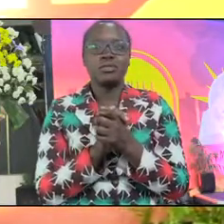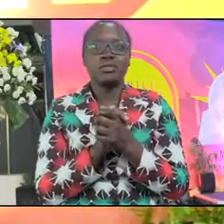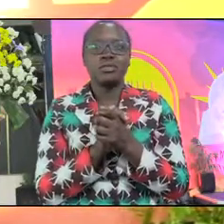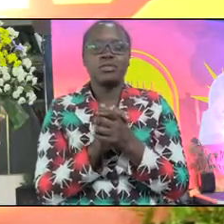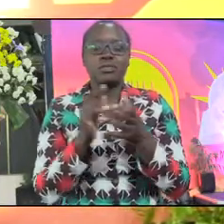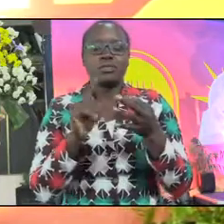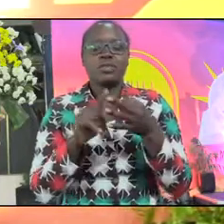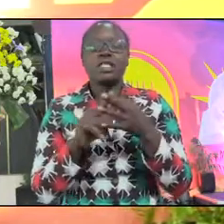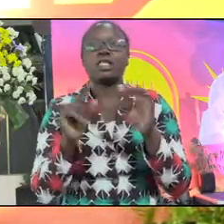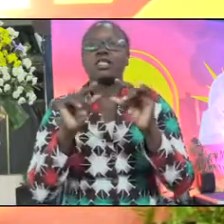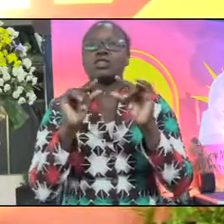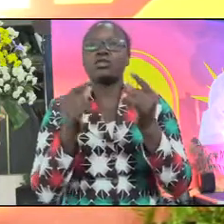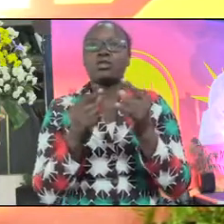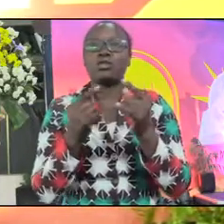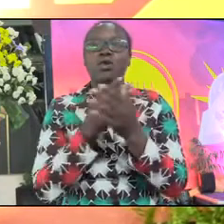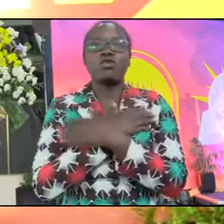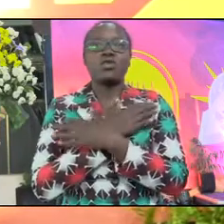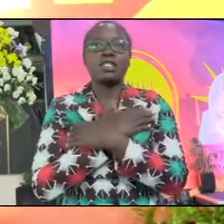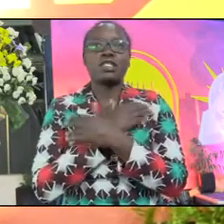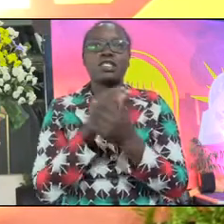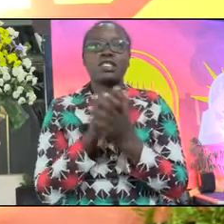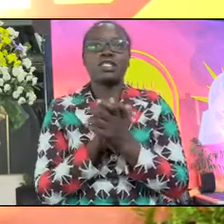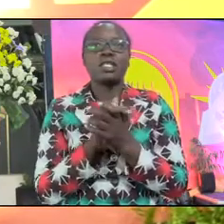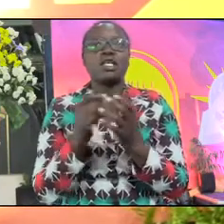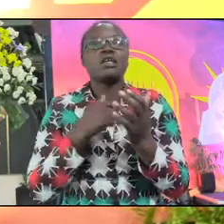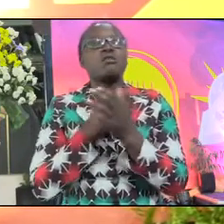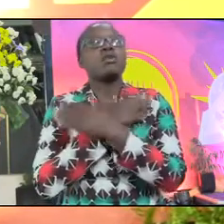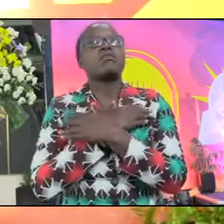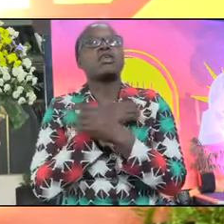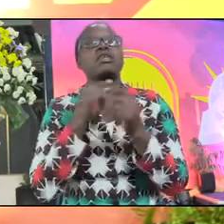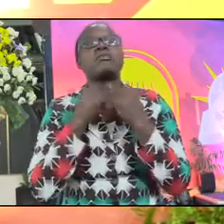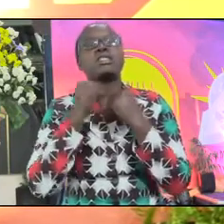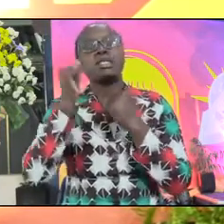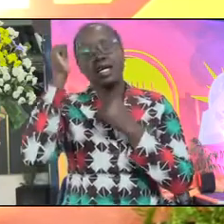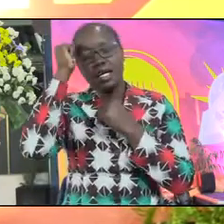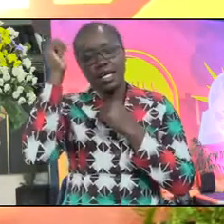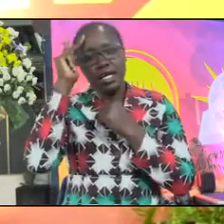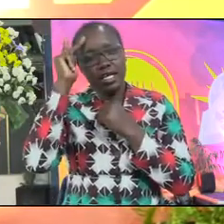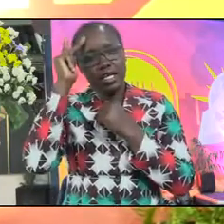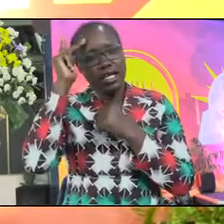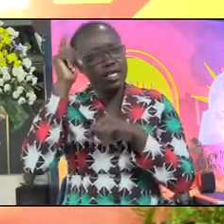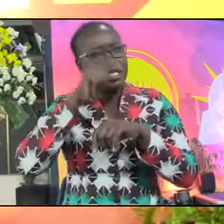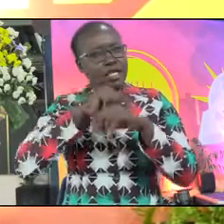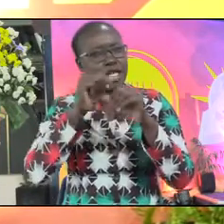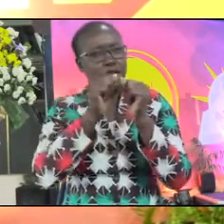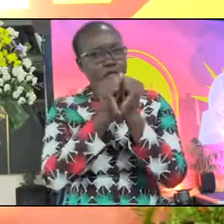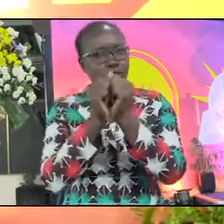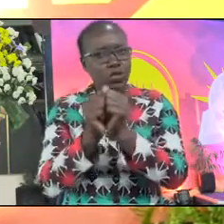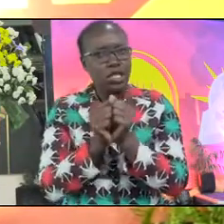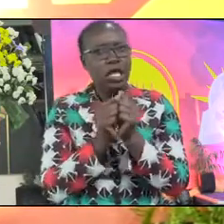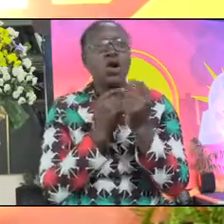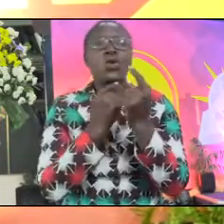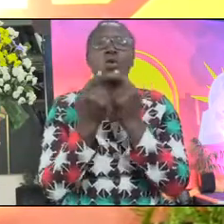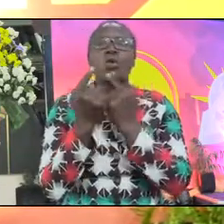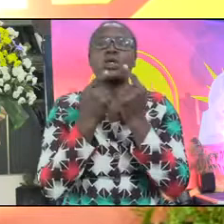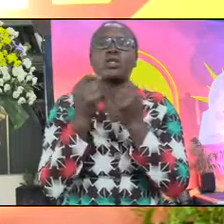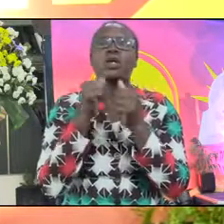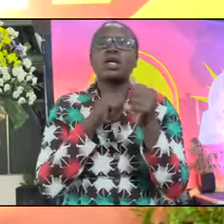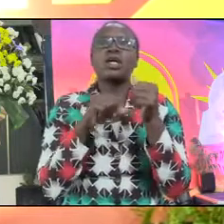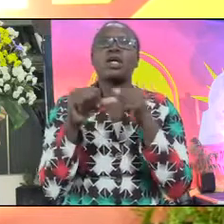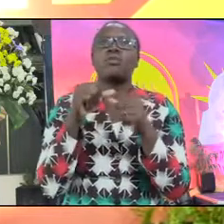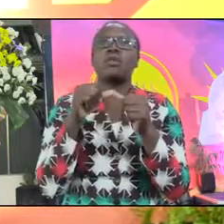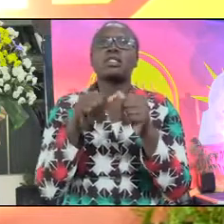And then the third group of friends is like my friend Pastor Kali. When we get together, we talk about